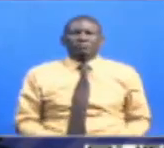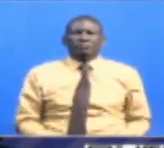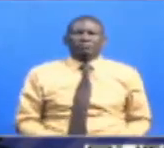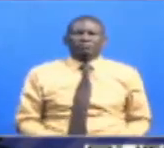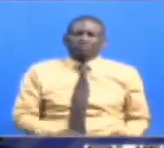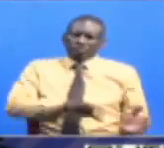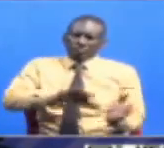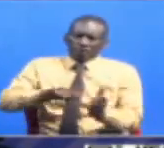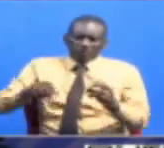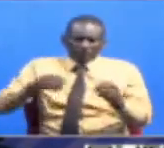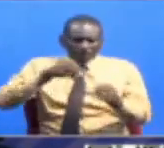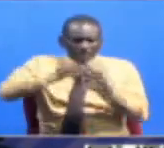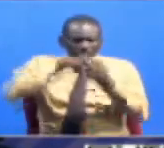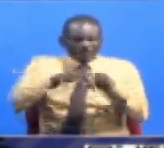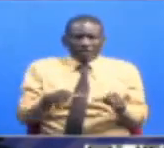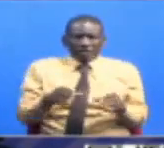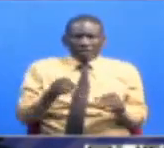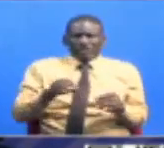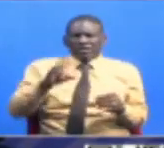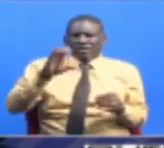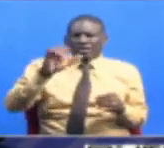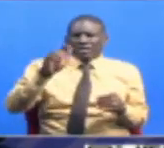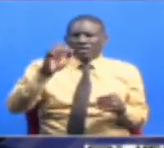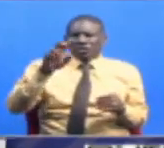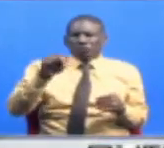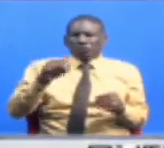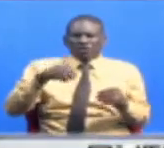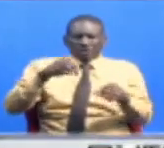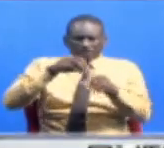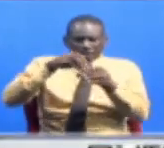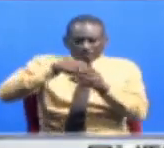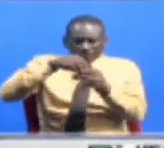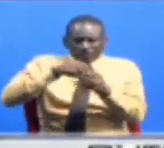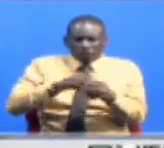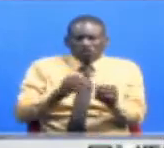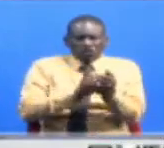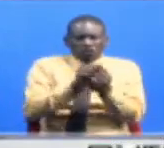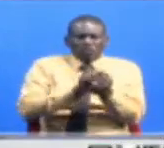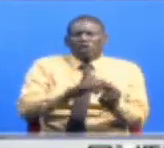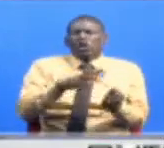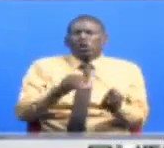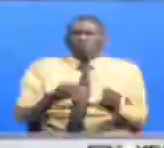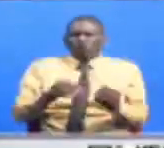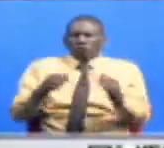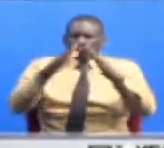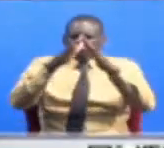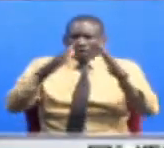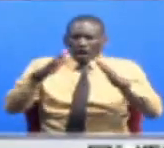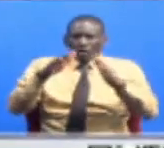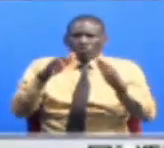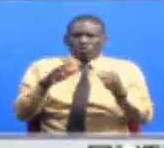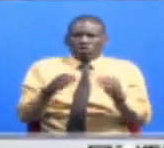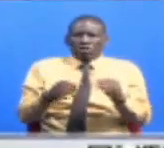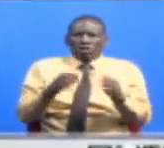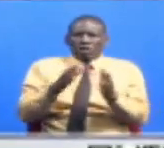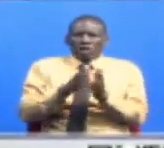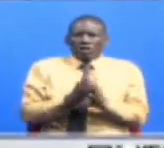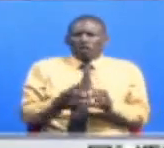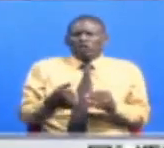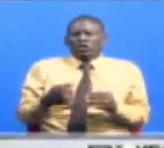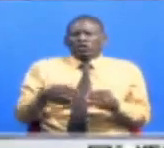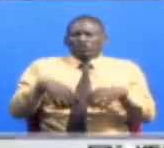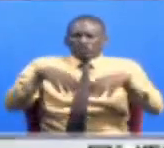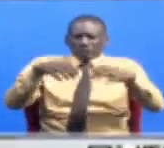Where investors in Cytonn Investment on Friday marched to the real estate and wealth management firm's asset in